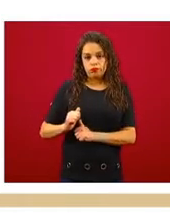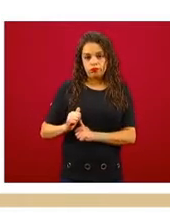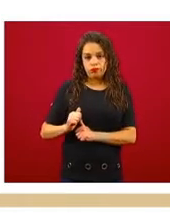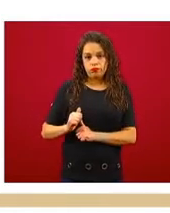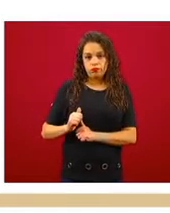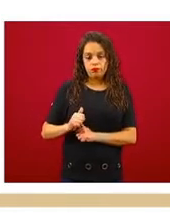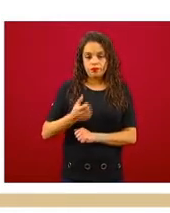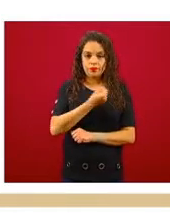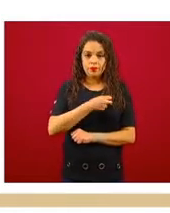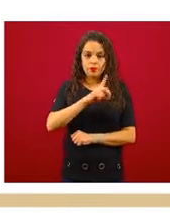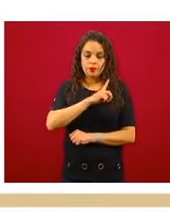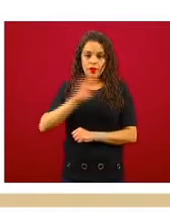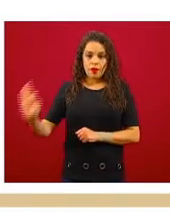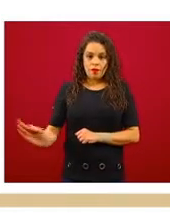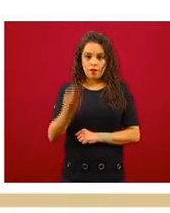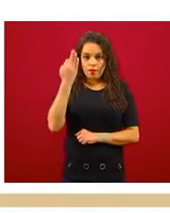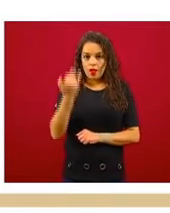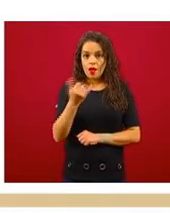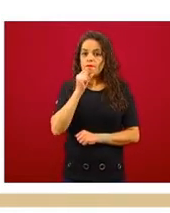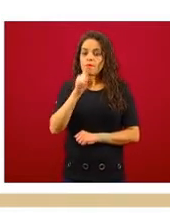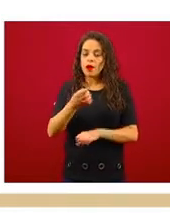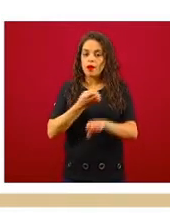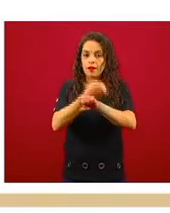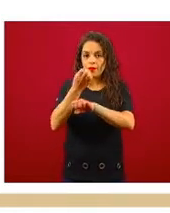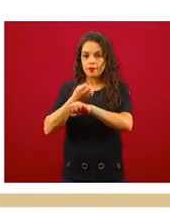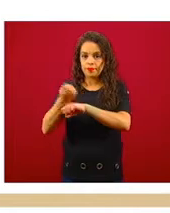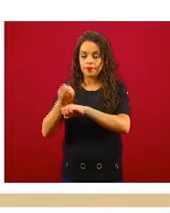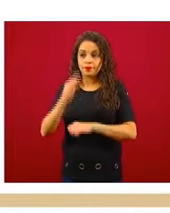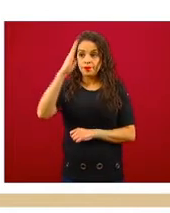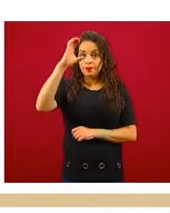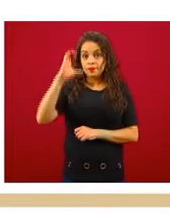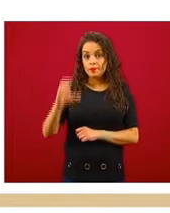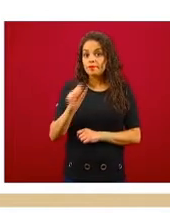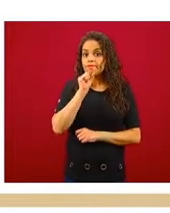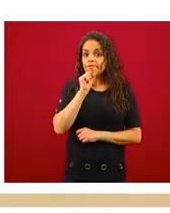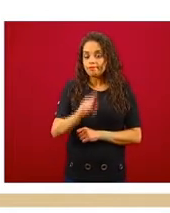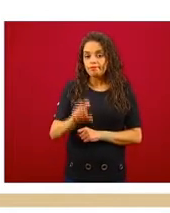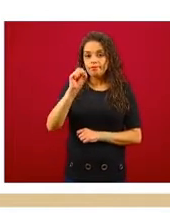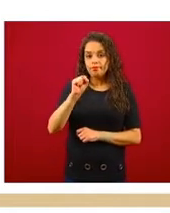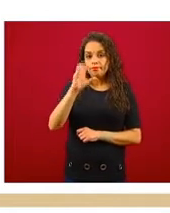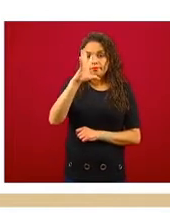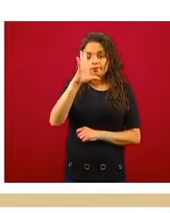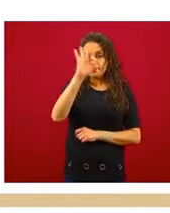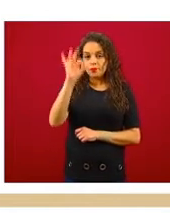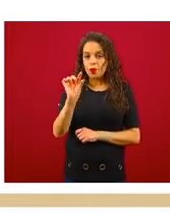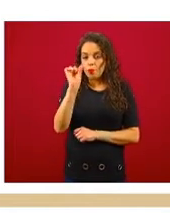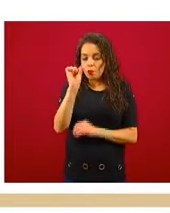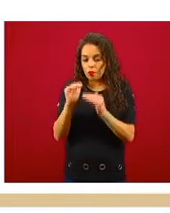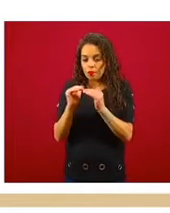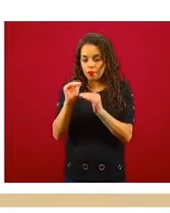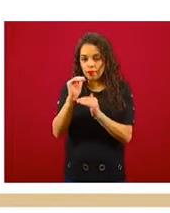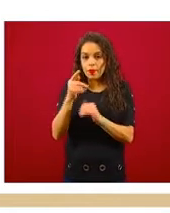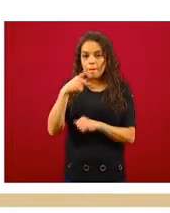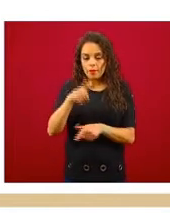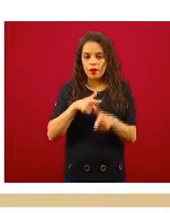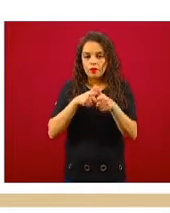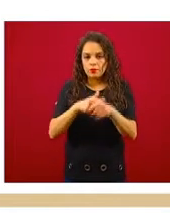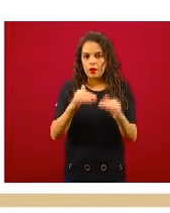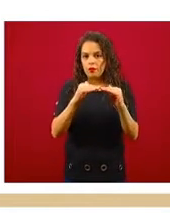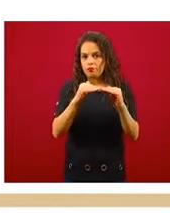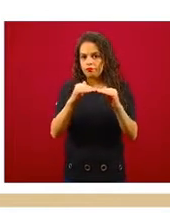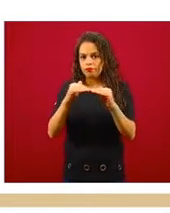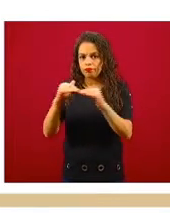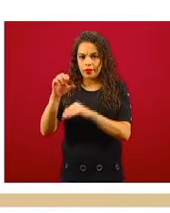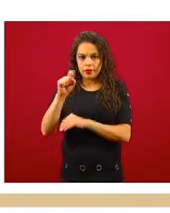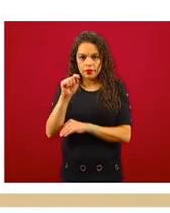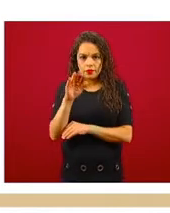So this is what the health authorities, both federally and at the state, are asking people to do. Baja